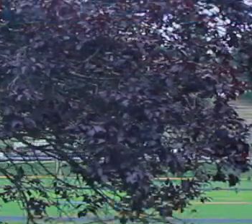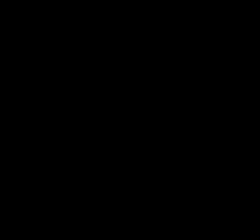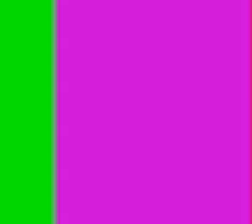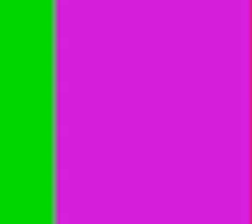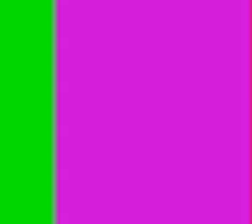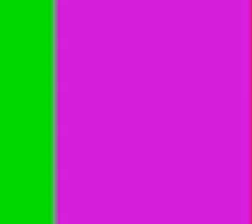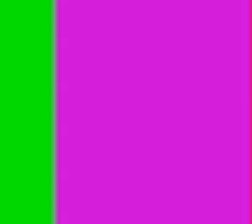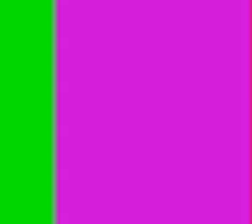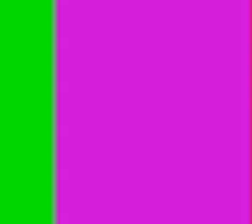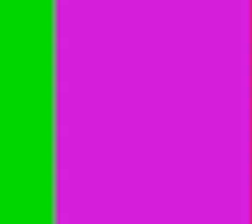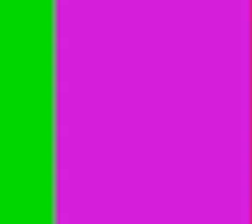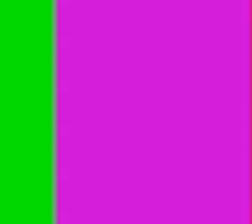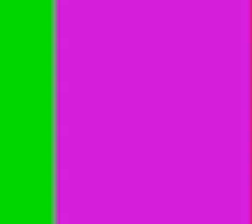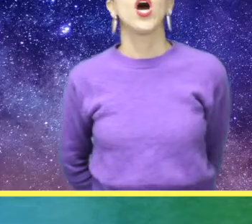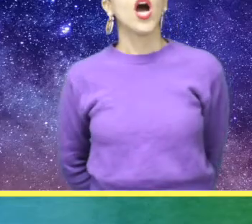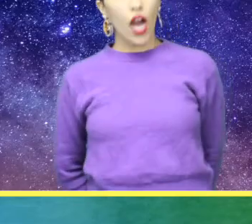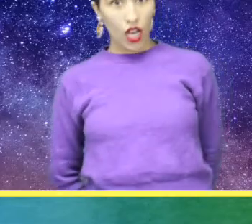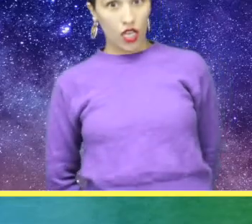is gonna be hard.